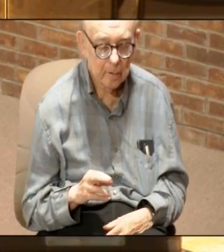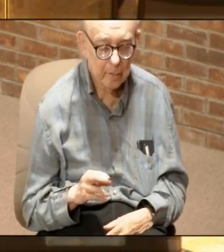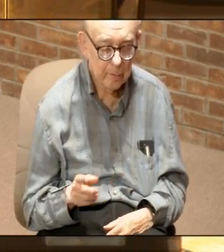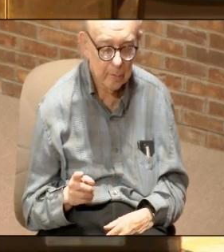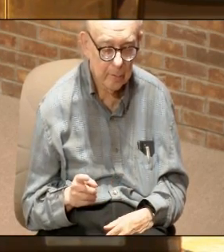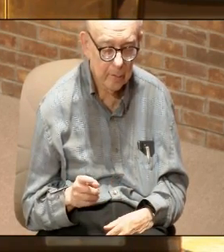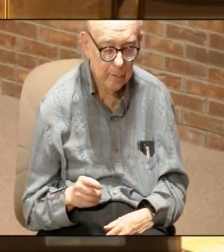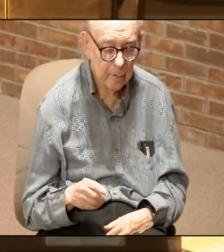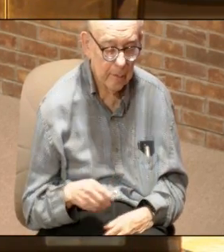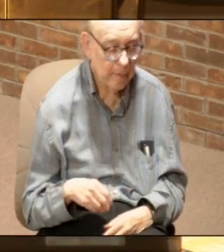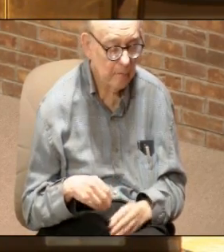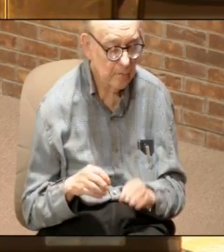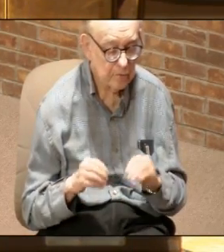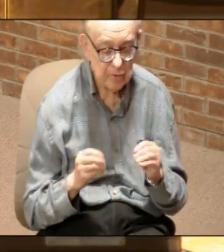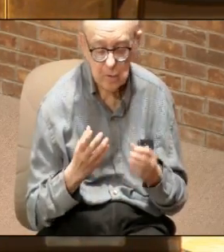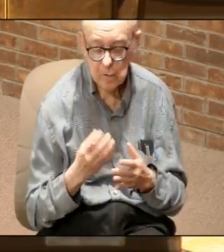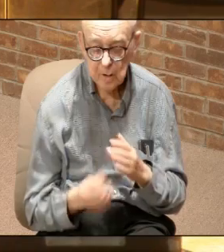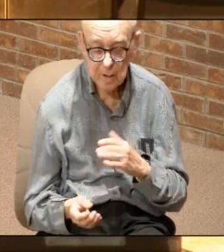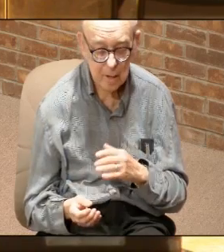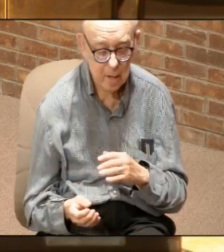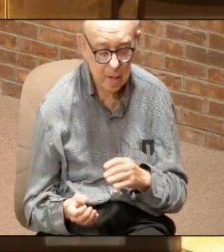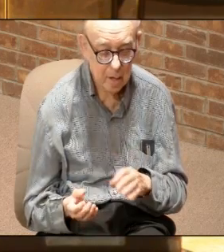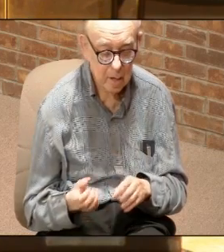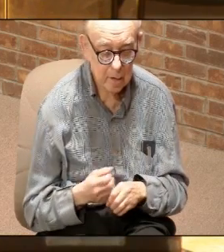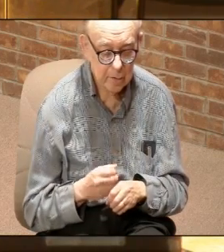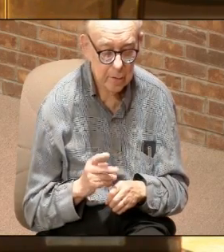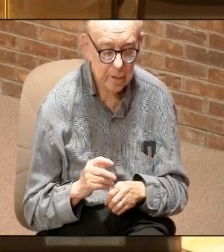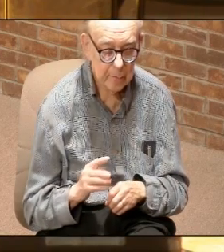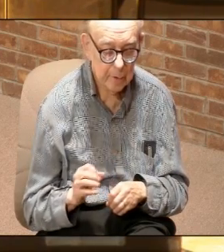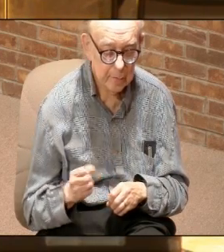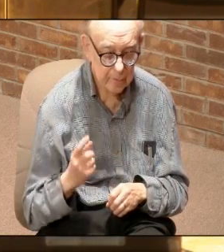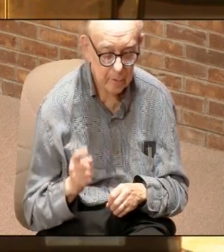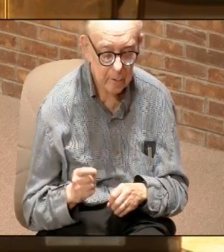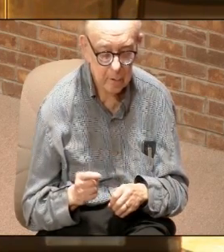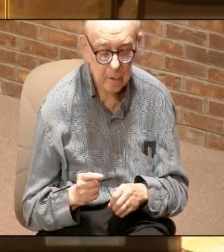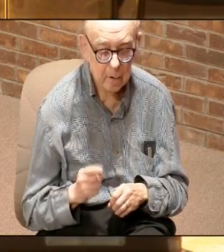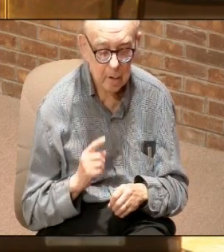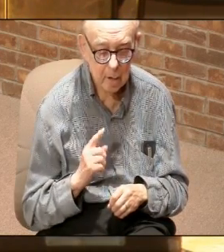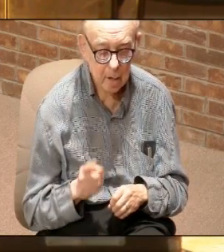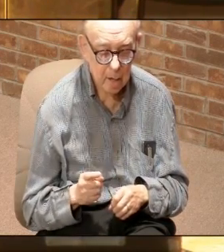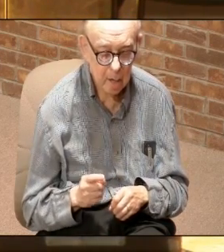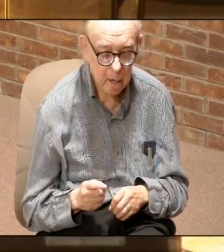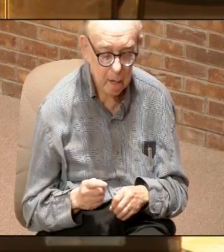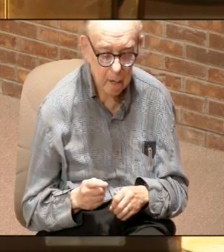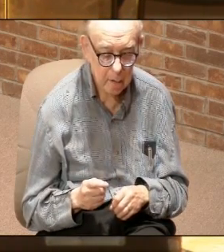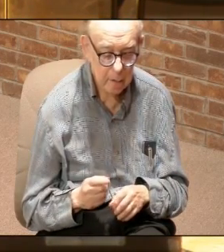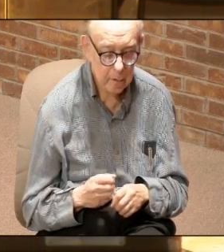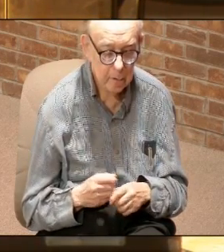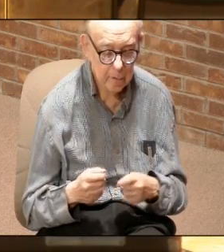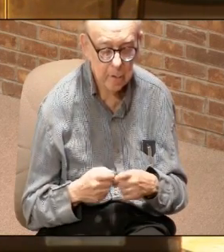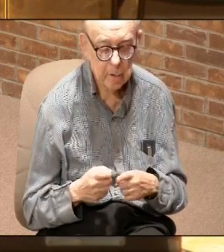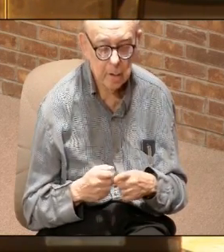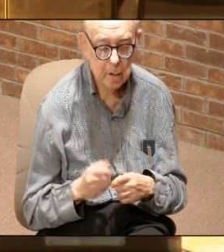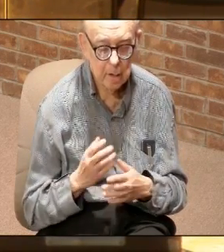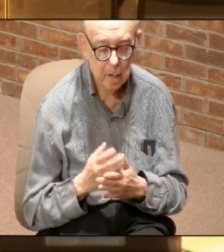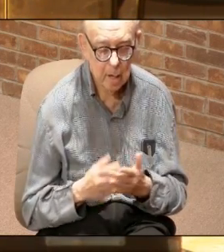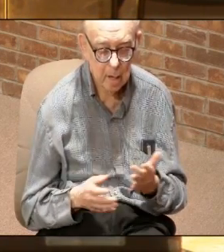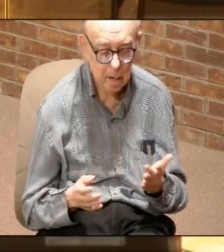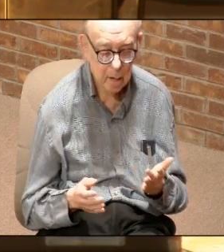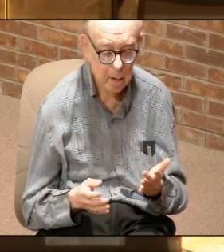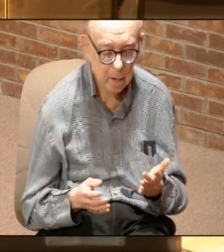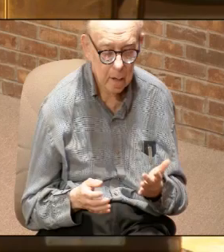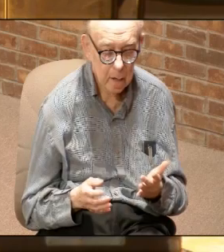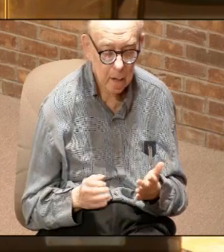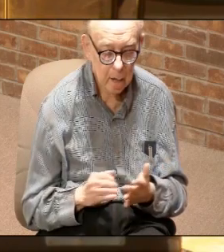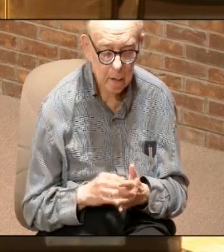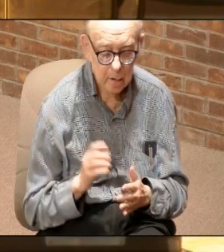They were sold out. They couldn't get parts for them. Oh, matter of fact, they couldn't get the electronic parts or the